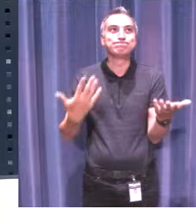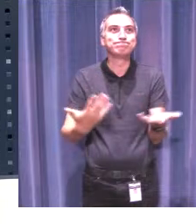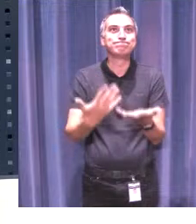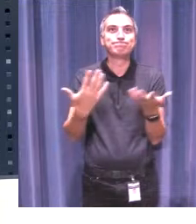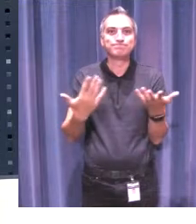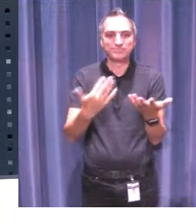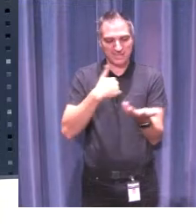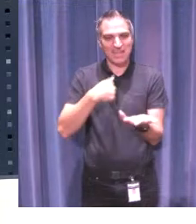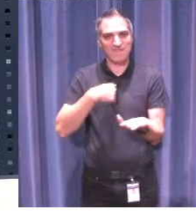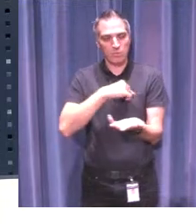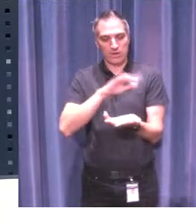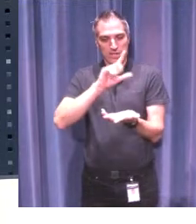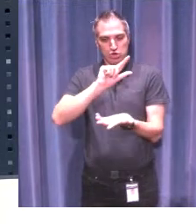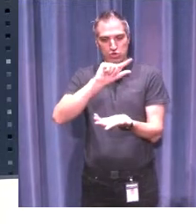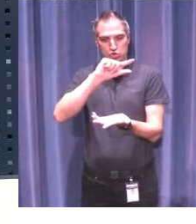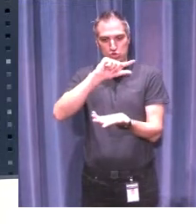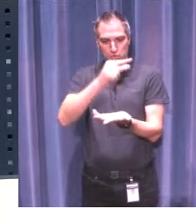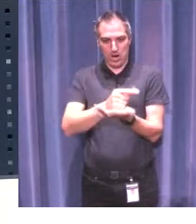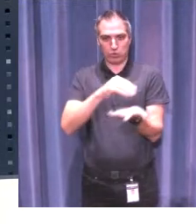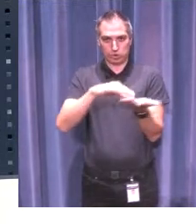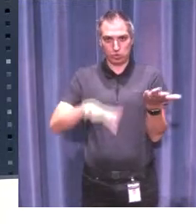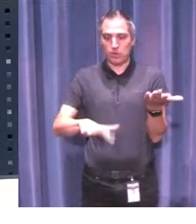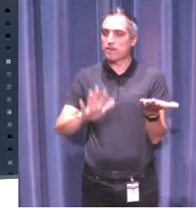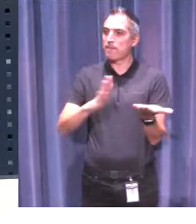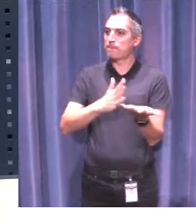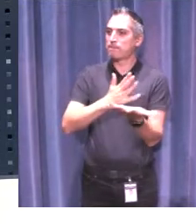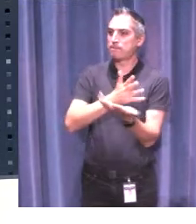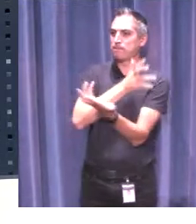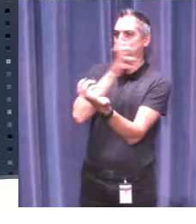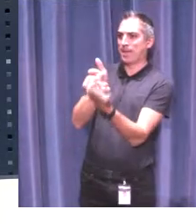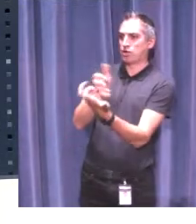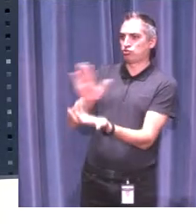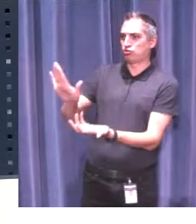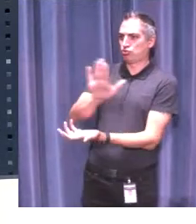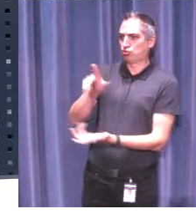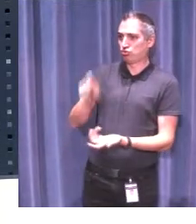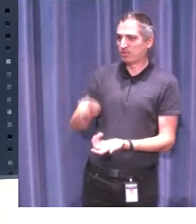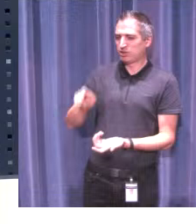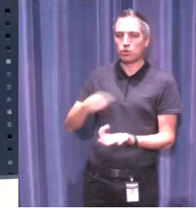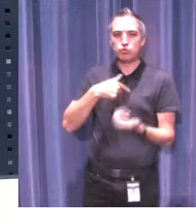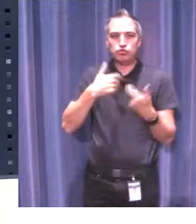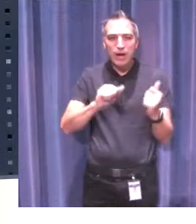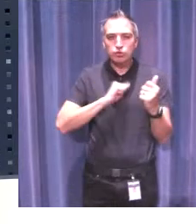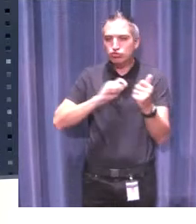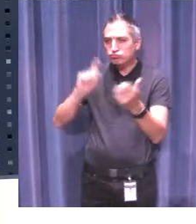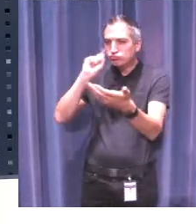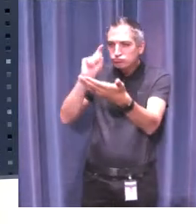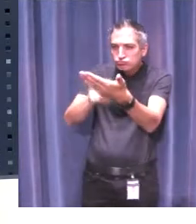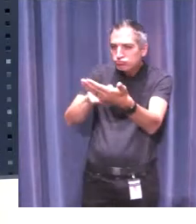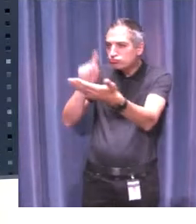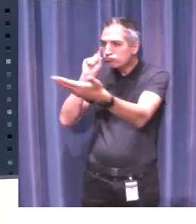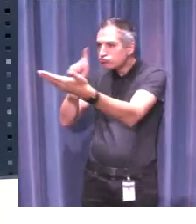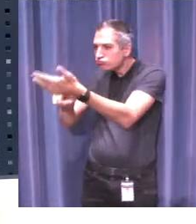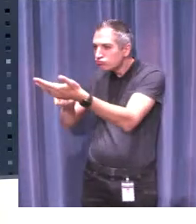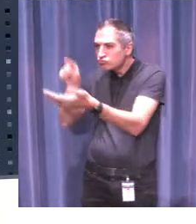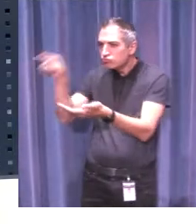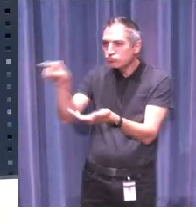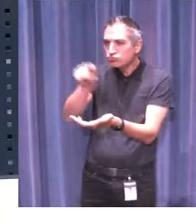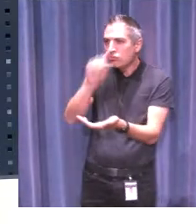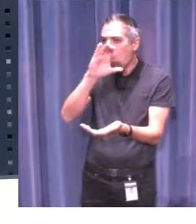had graduating students that met their needs. So it would be identifying those companies initially, and